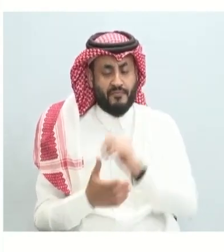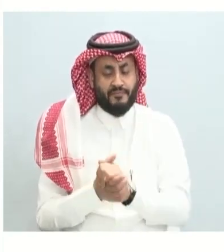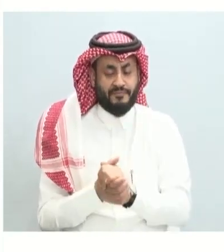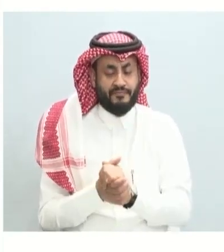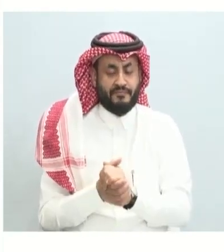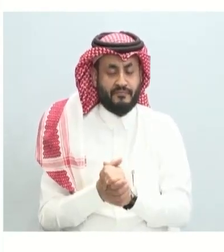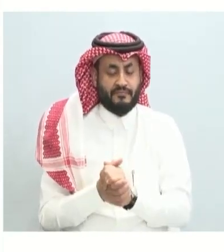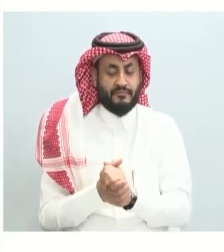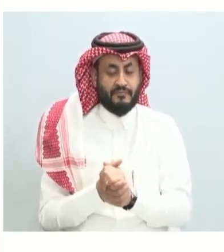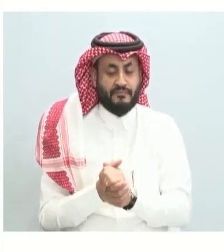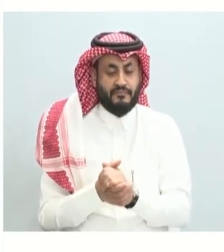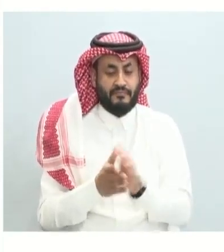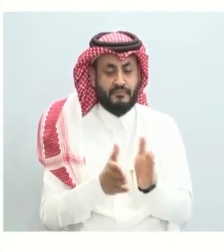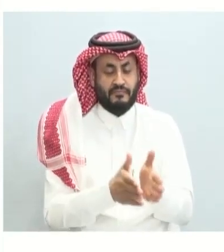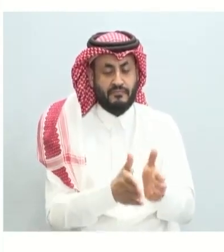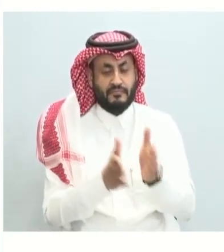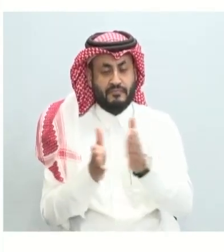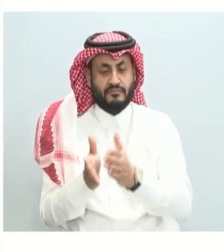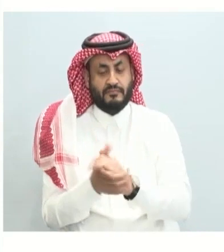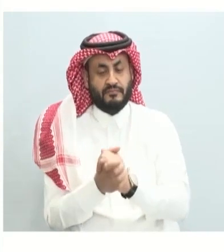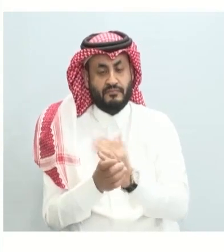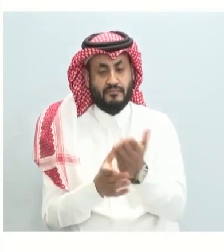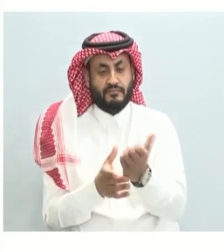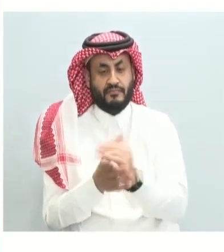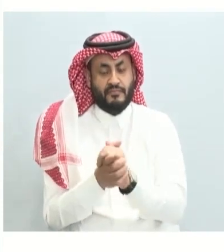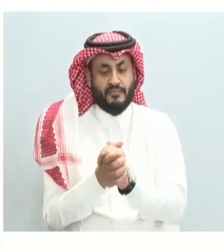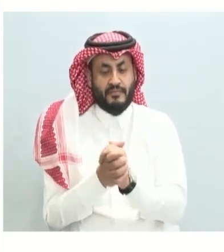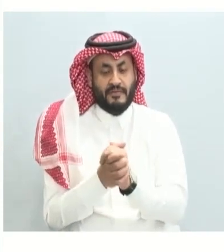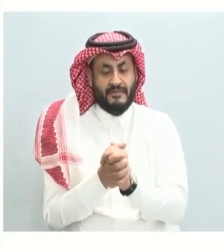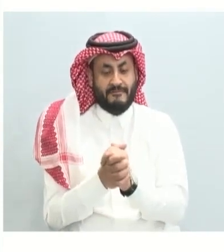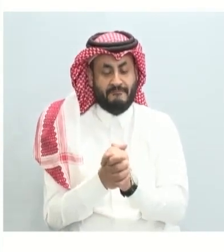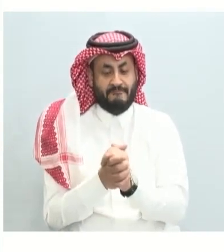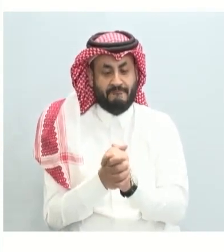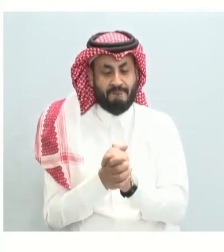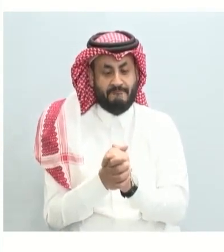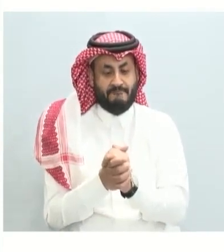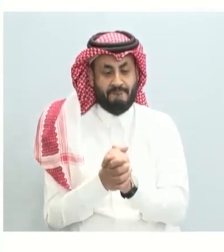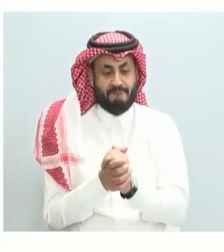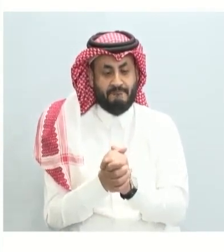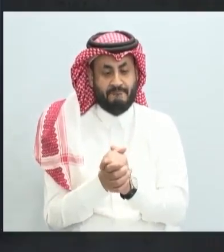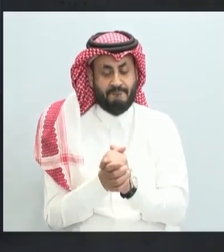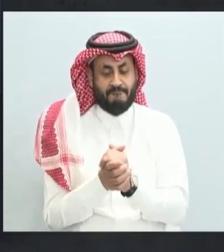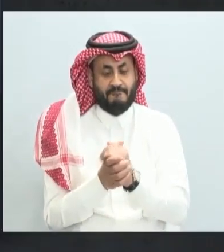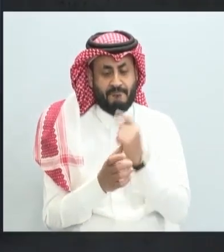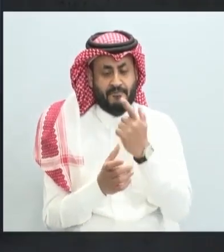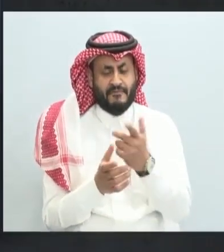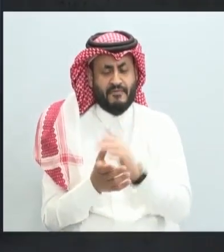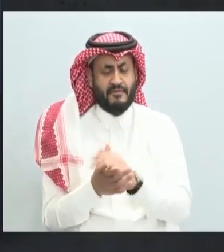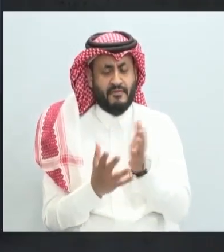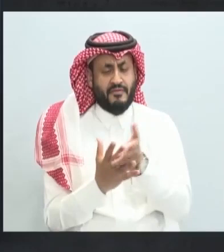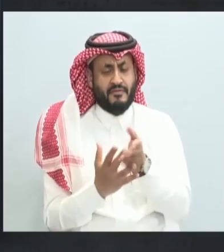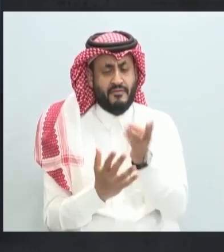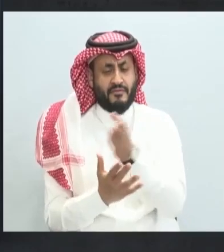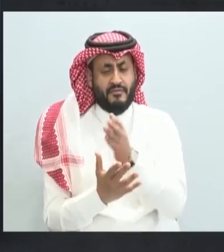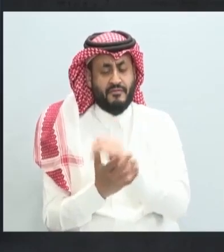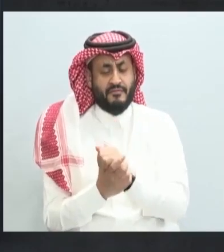good. Now let us move on to the second part. So here we have the second part of